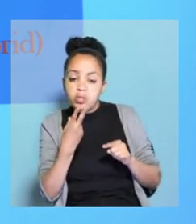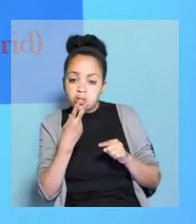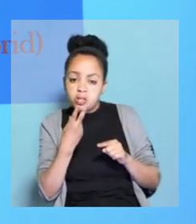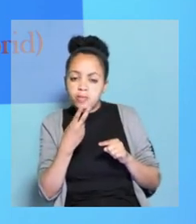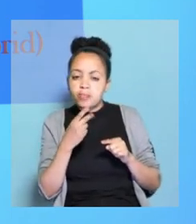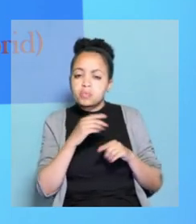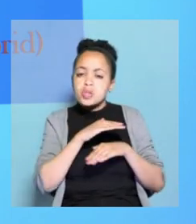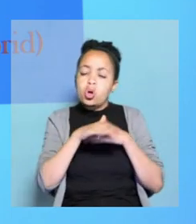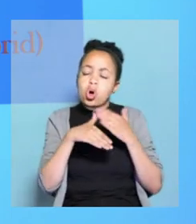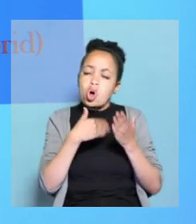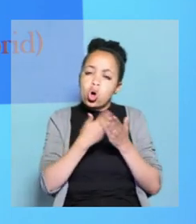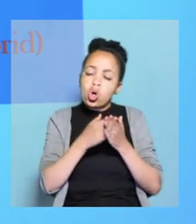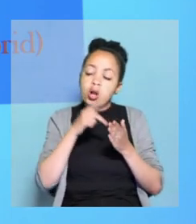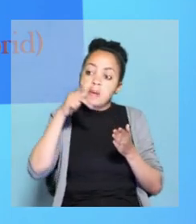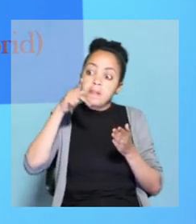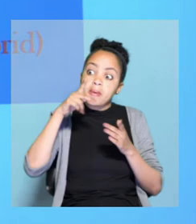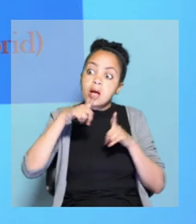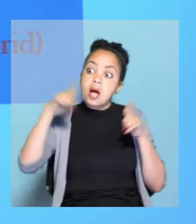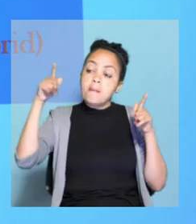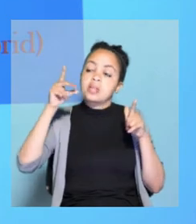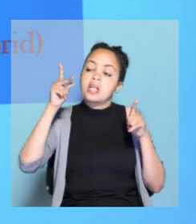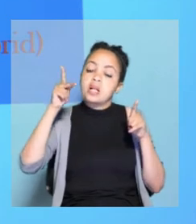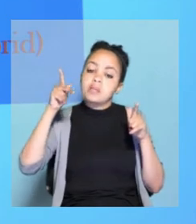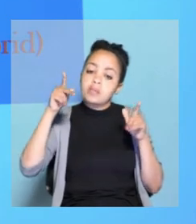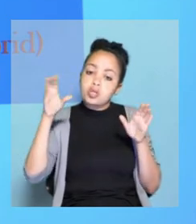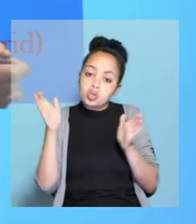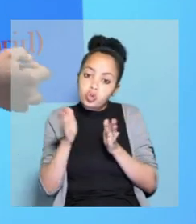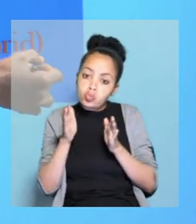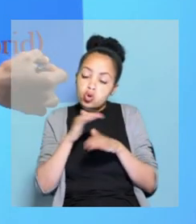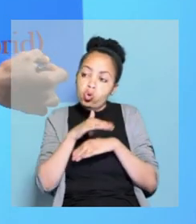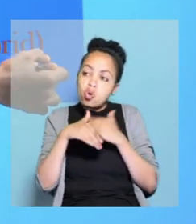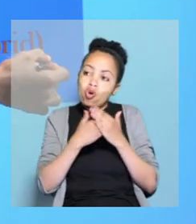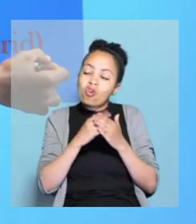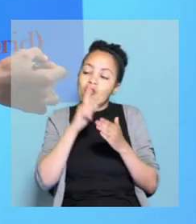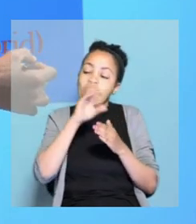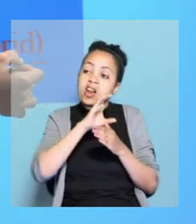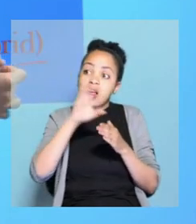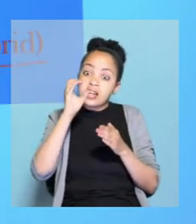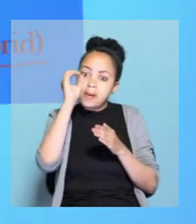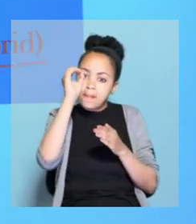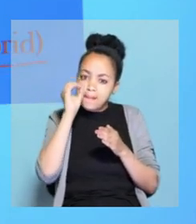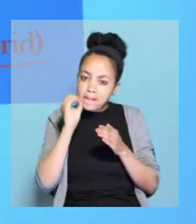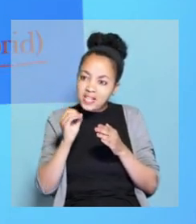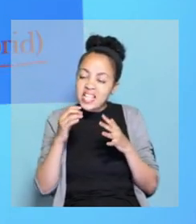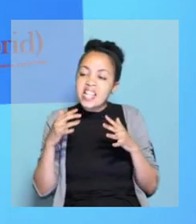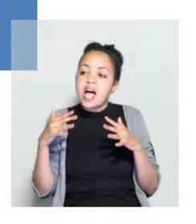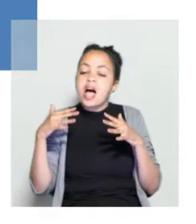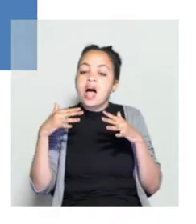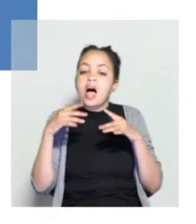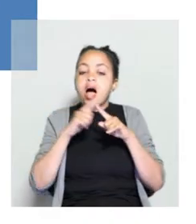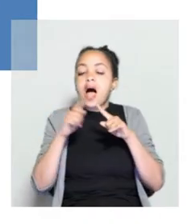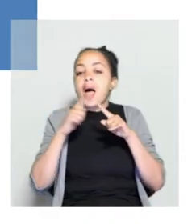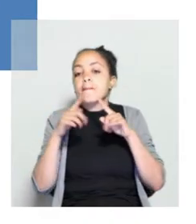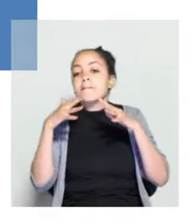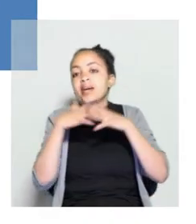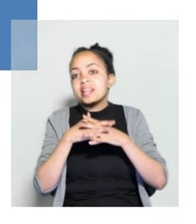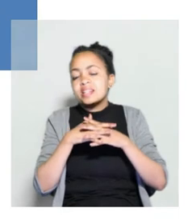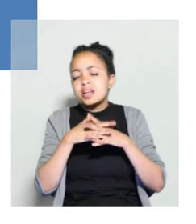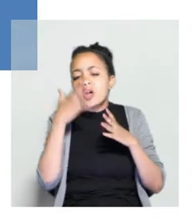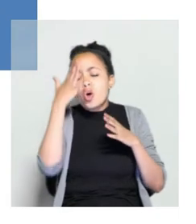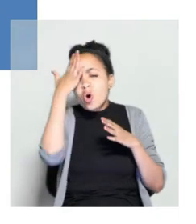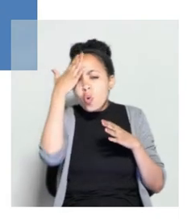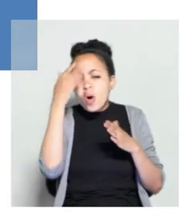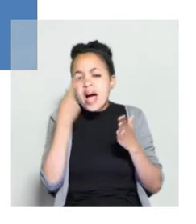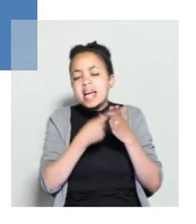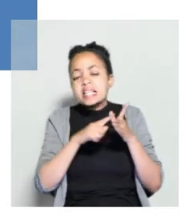Means all P capital P small. Or 100% hybrid here. Why he started